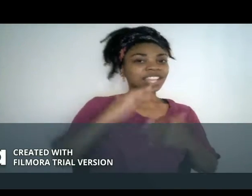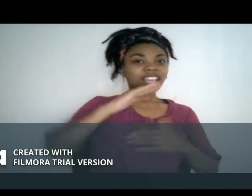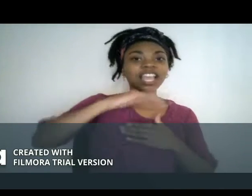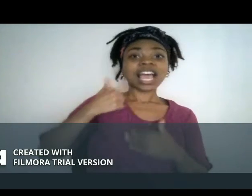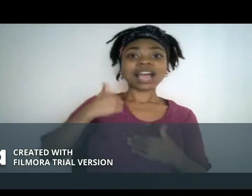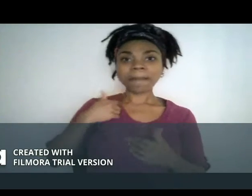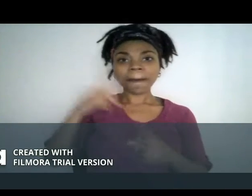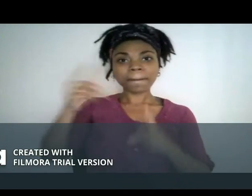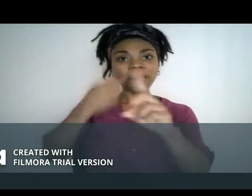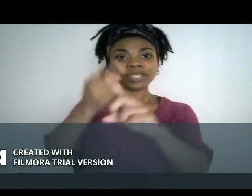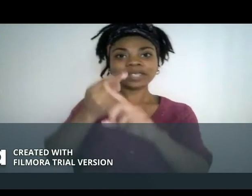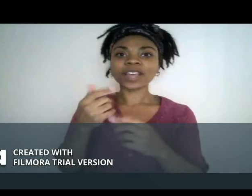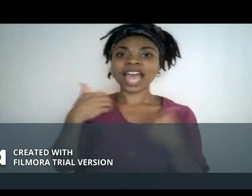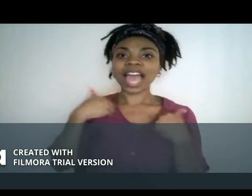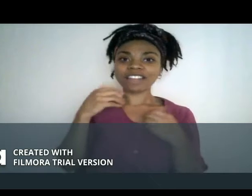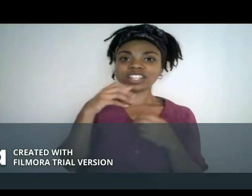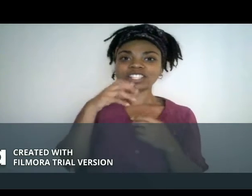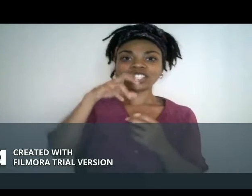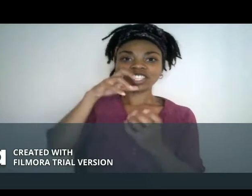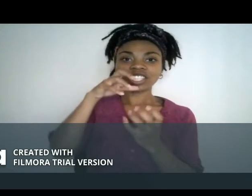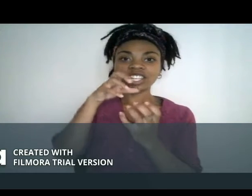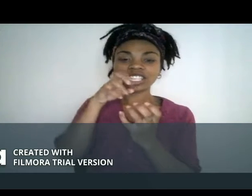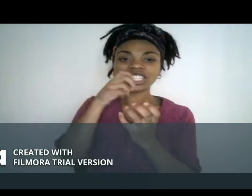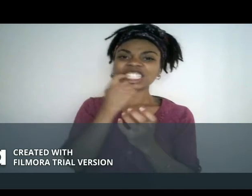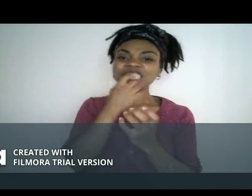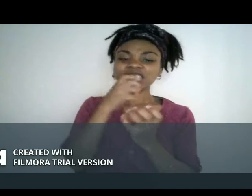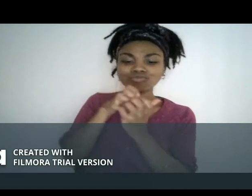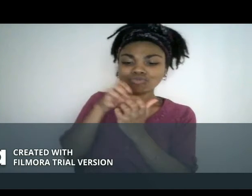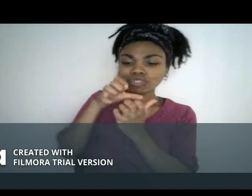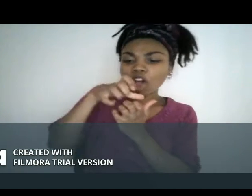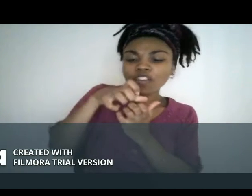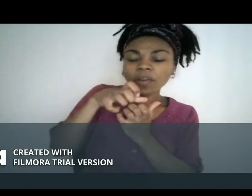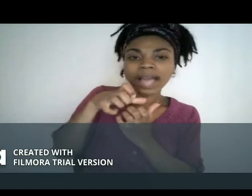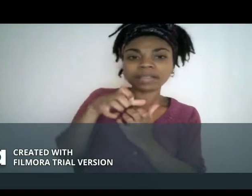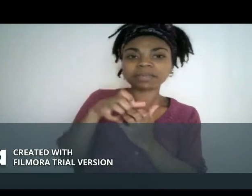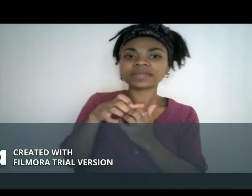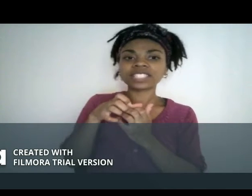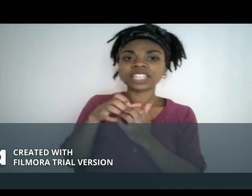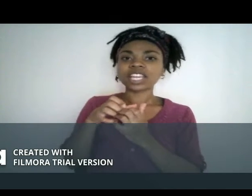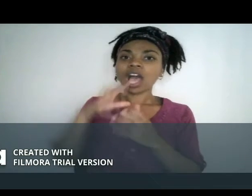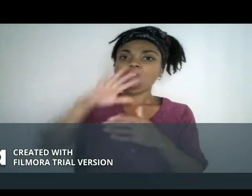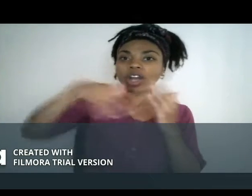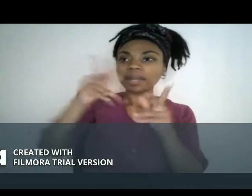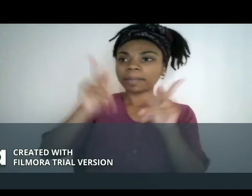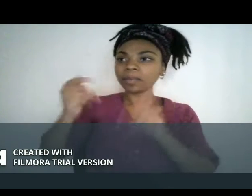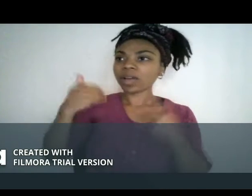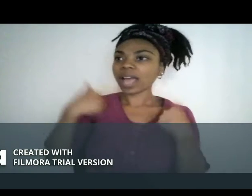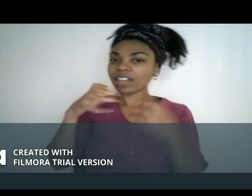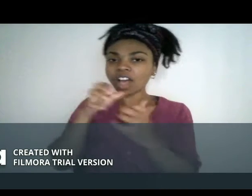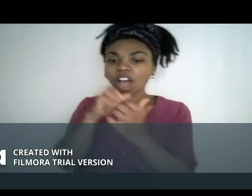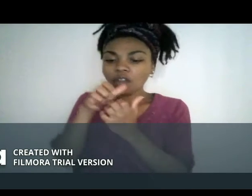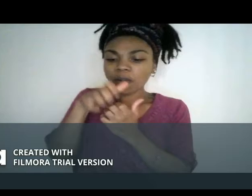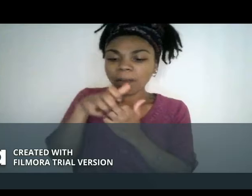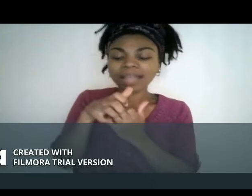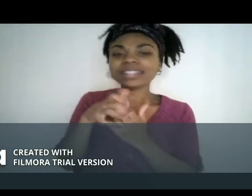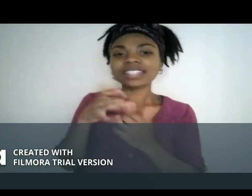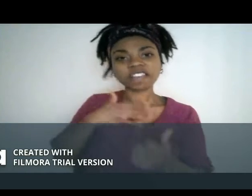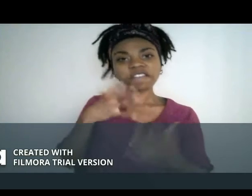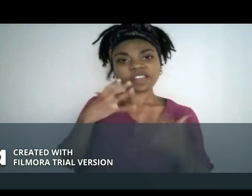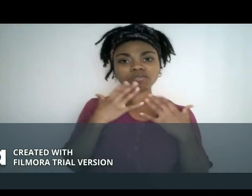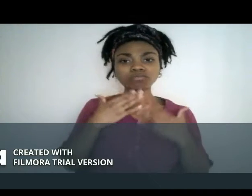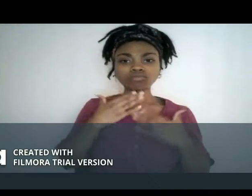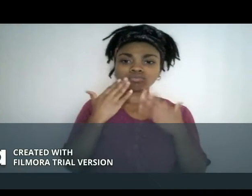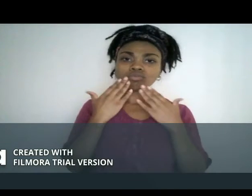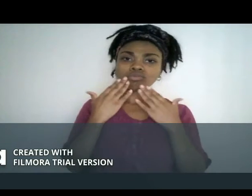sisters out there that don't think they're beautiful because they have an overbite can look at me and say, well, she thinks she's okay, maybe I'm okay too. All